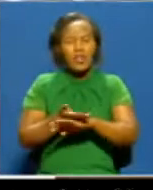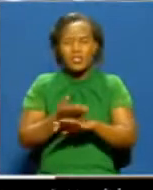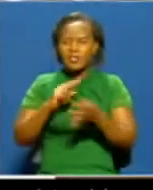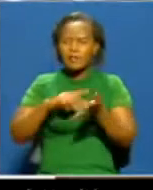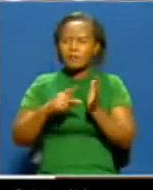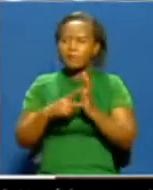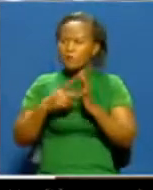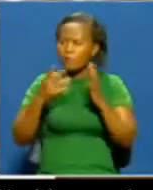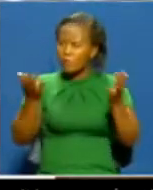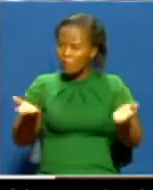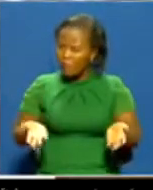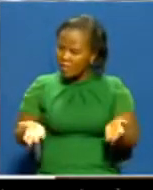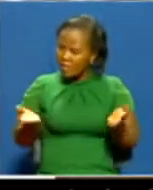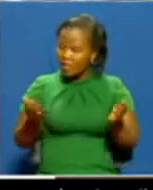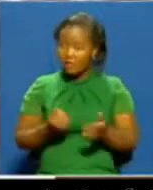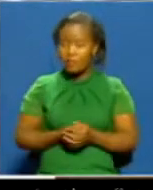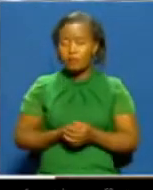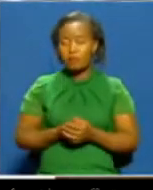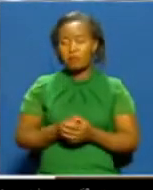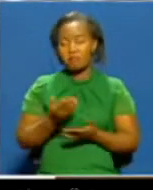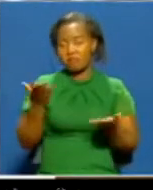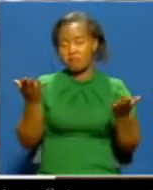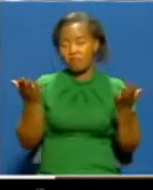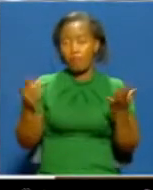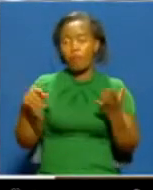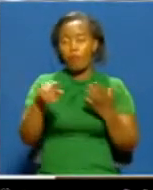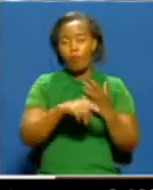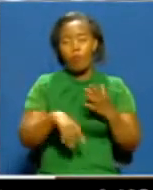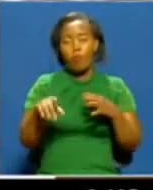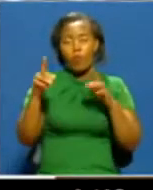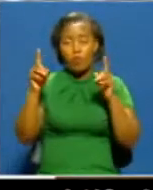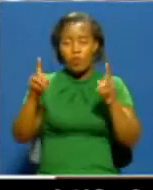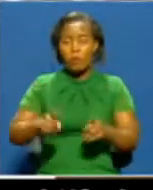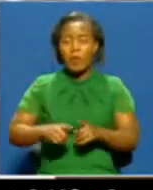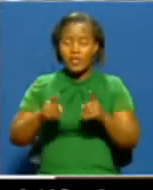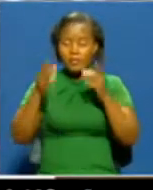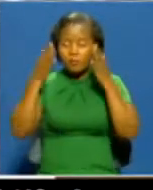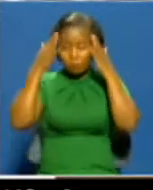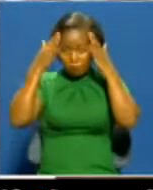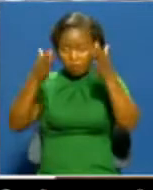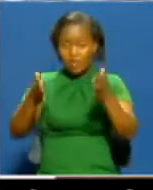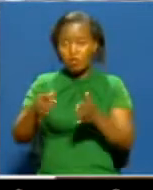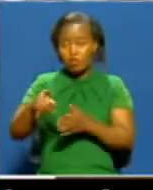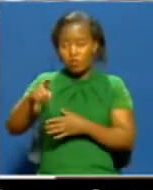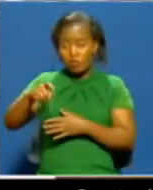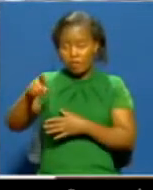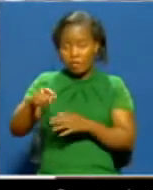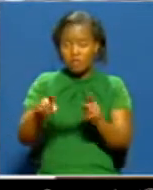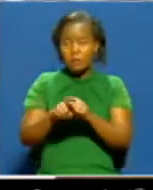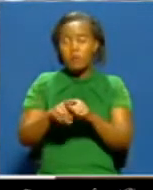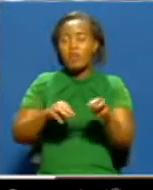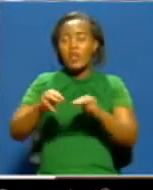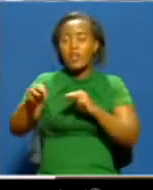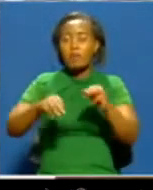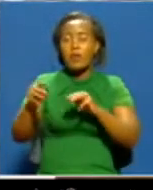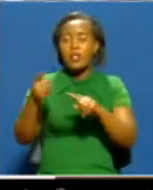that for once, we have to look at this virus and manage it from a global perspective, not from